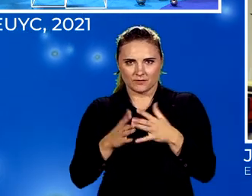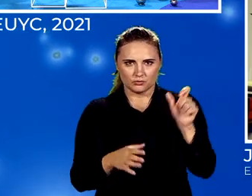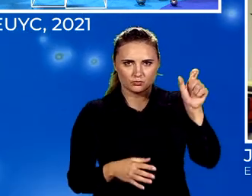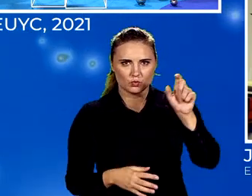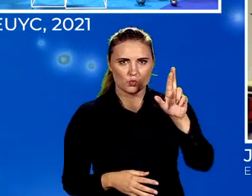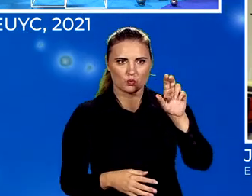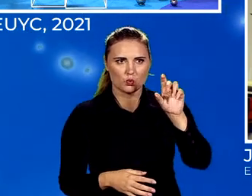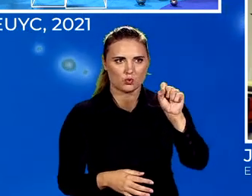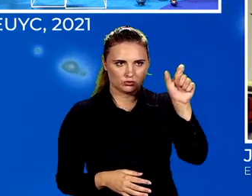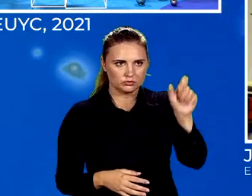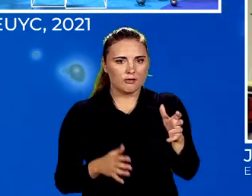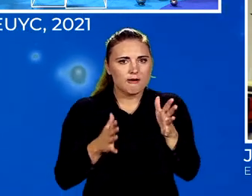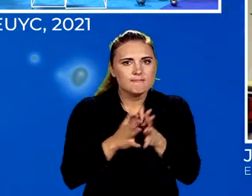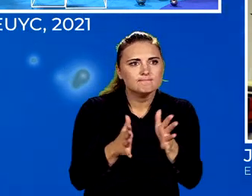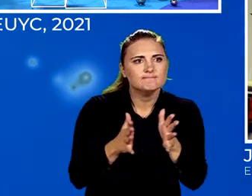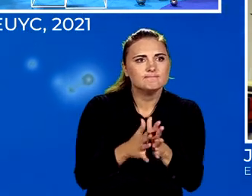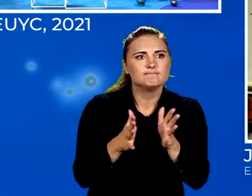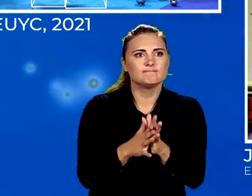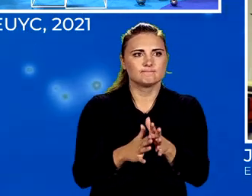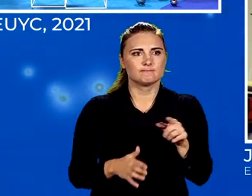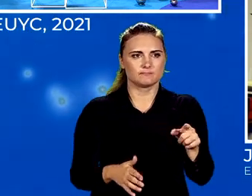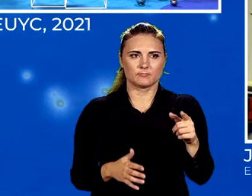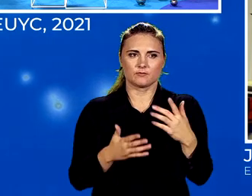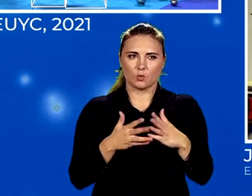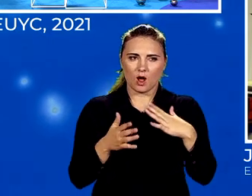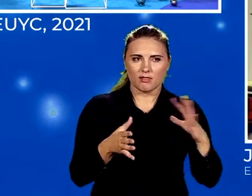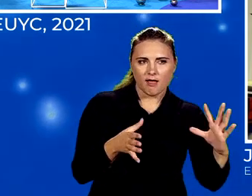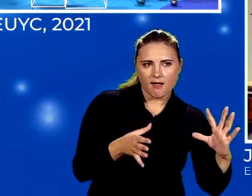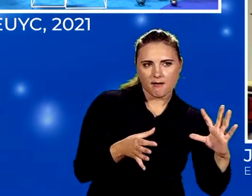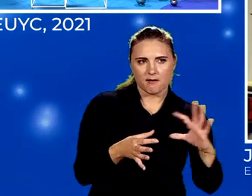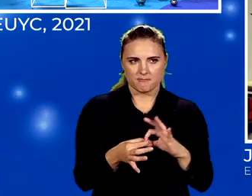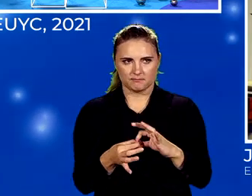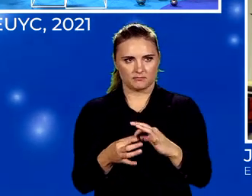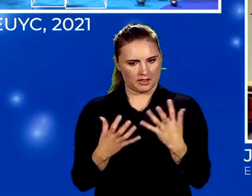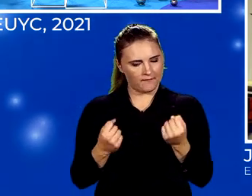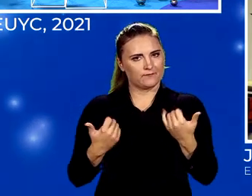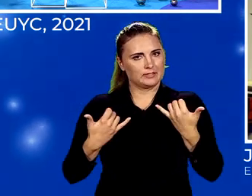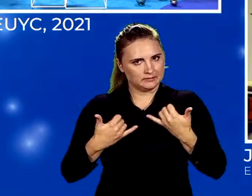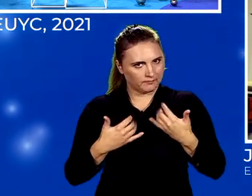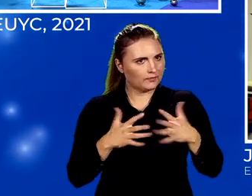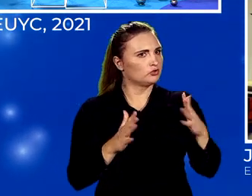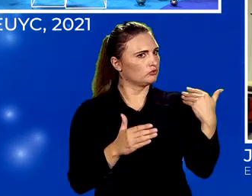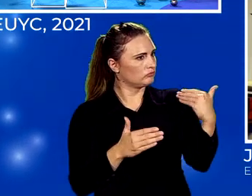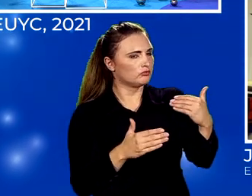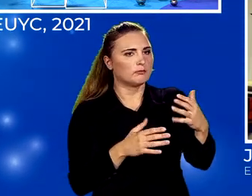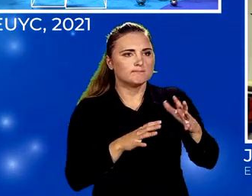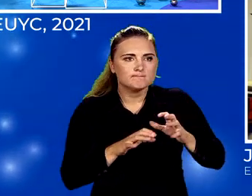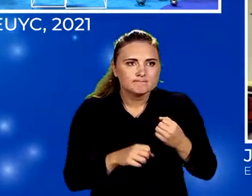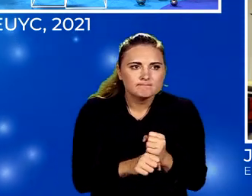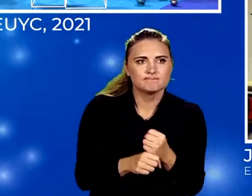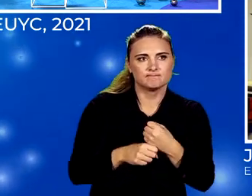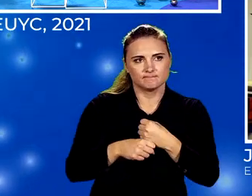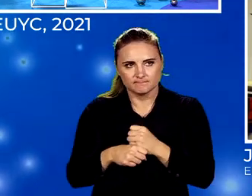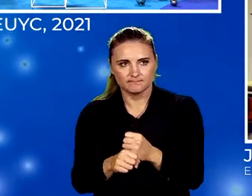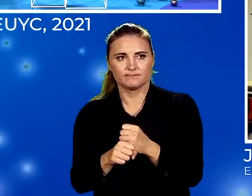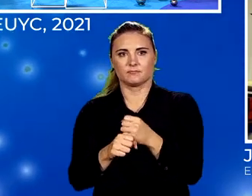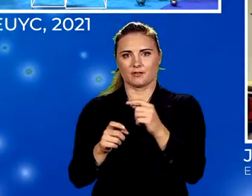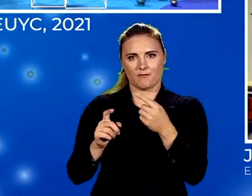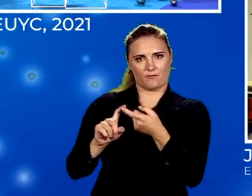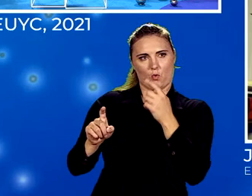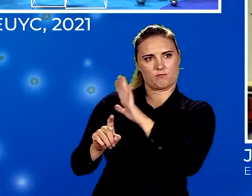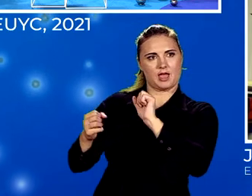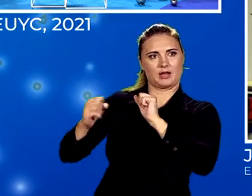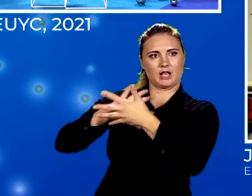is really one of a very good example that. We have, of course, in Erasmus, young people participate